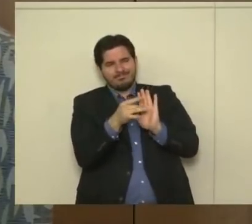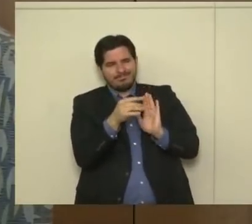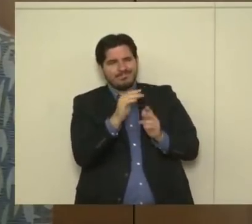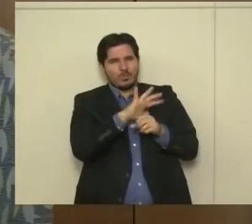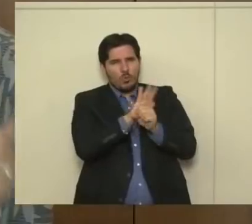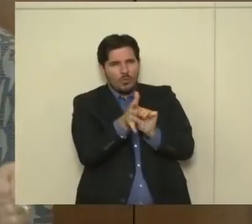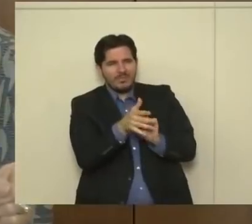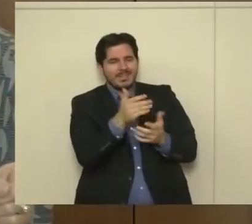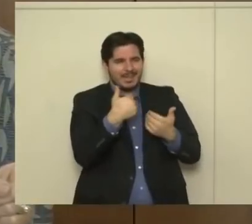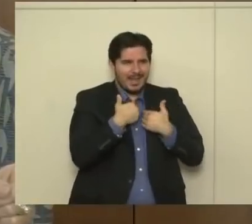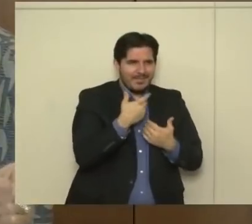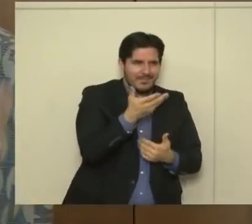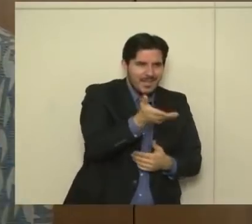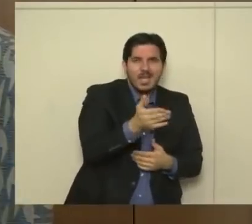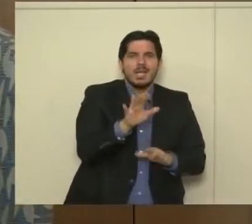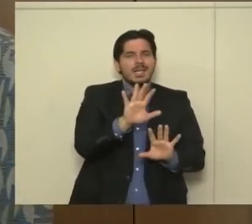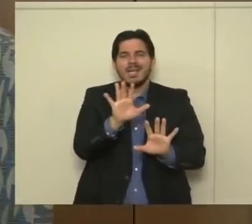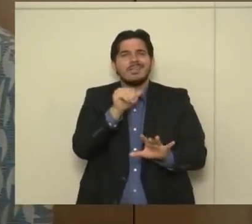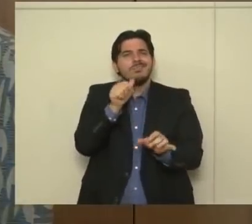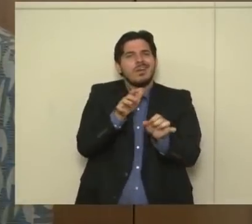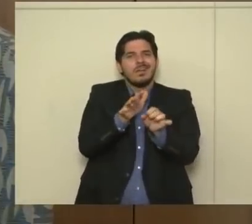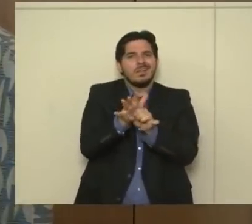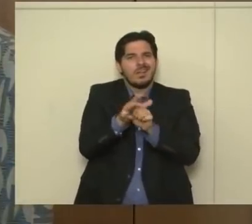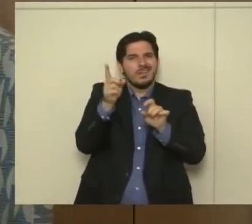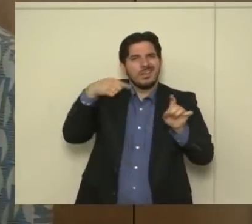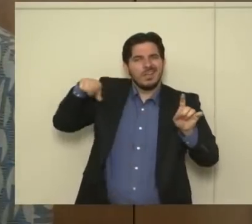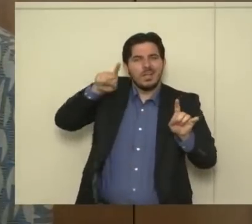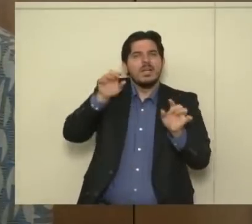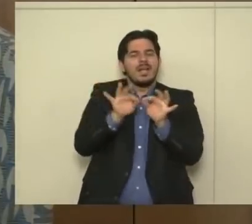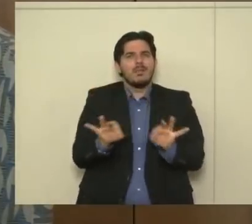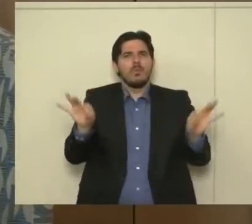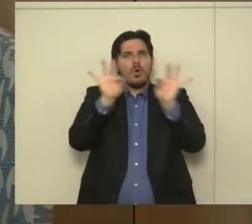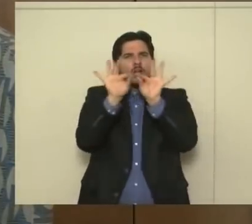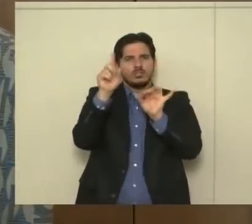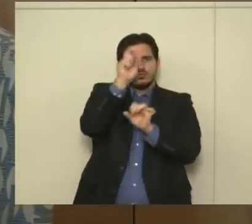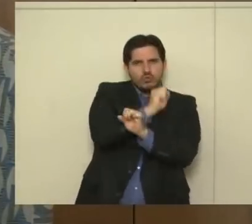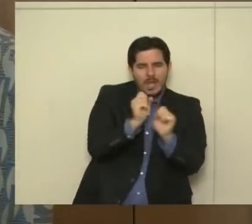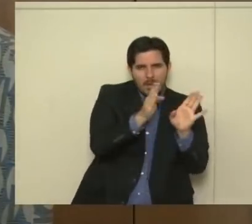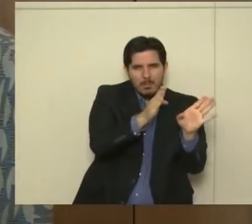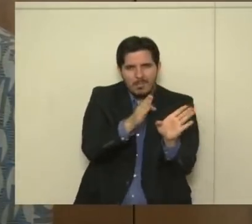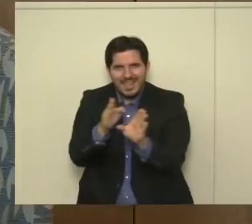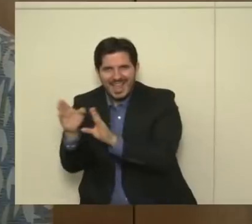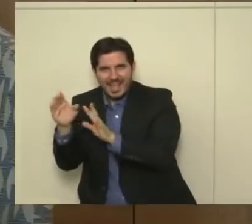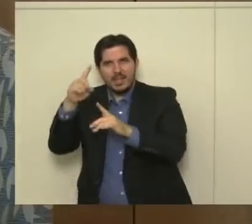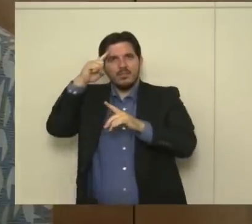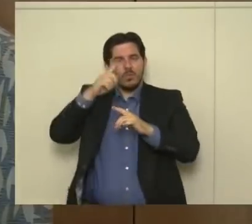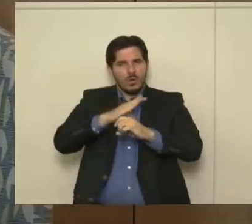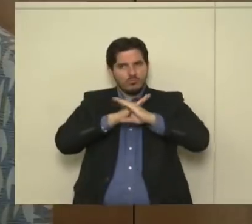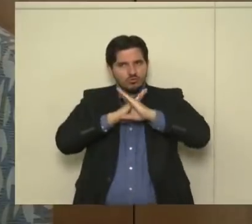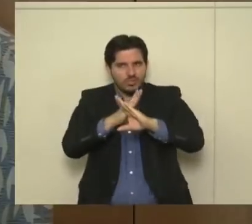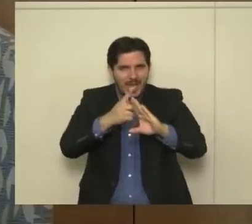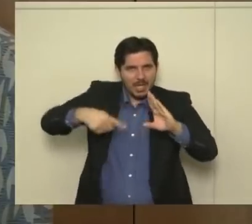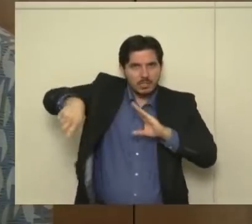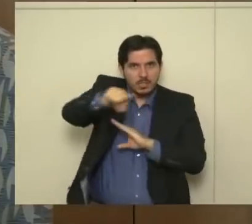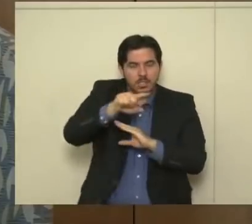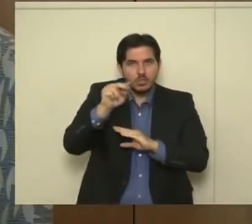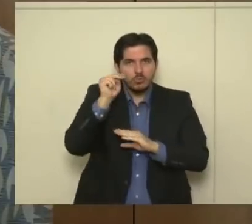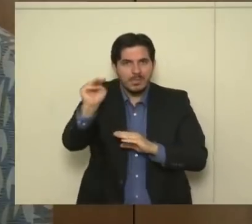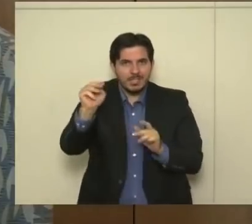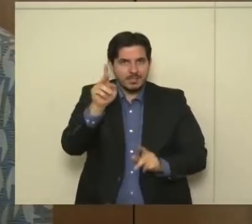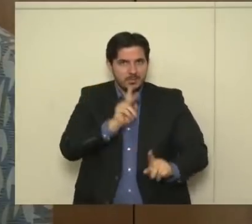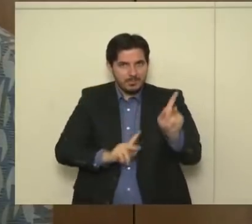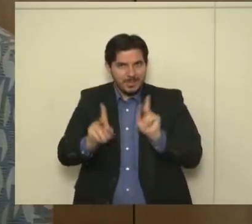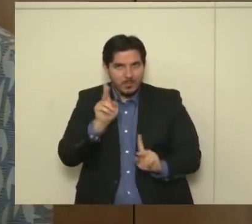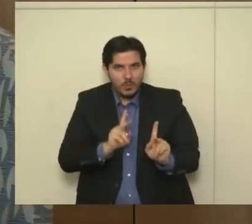that finds the virus and protects other New Mexicans and gives people with COVID sound, sage,